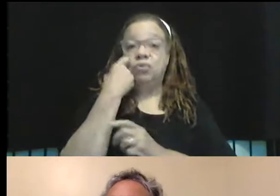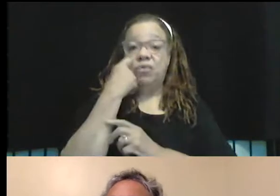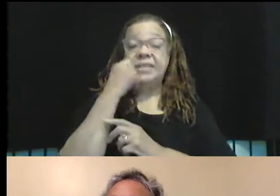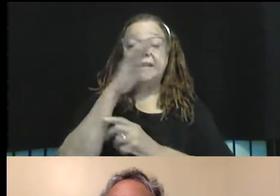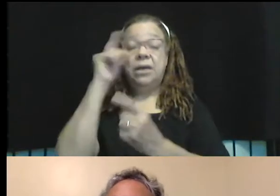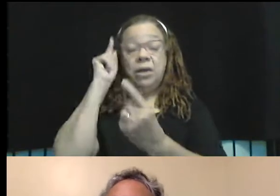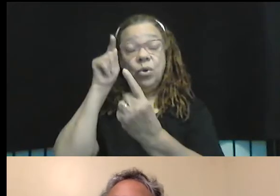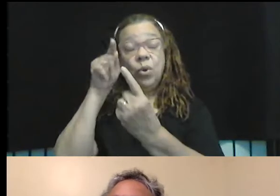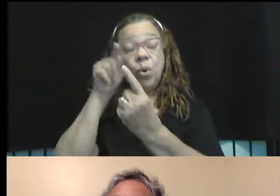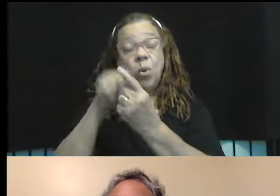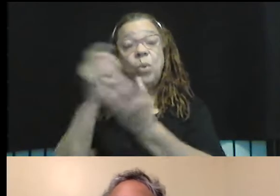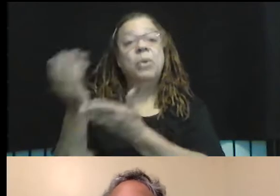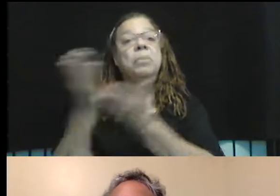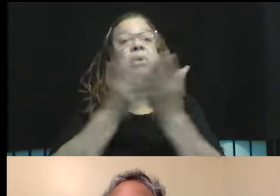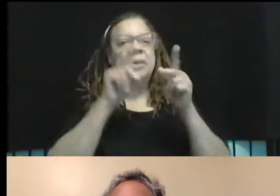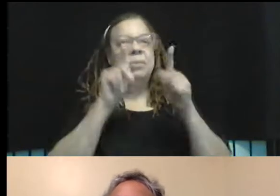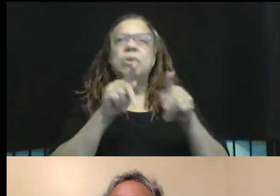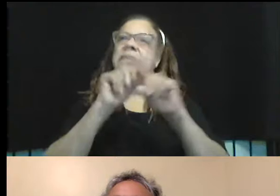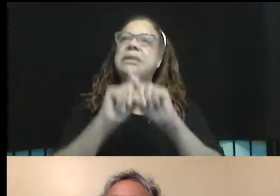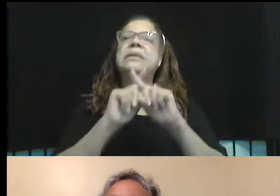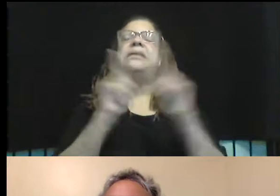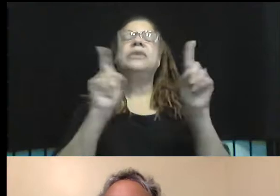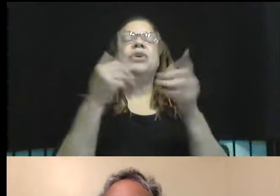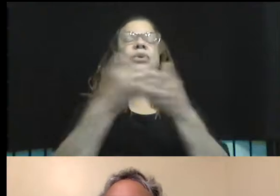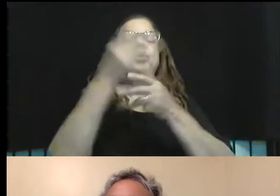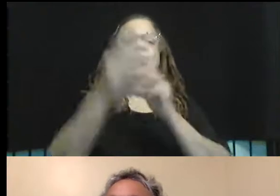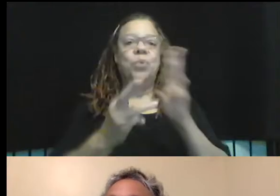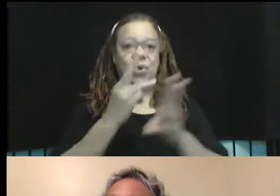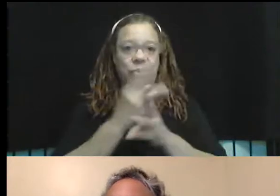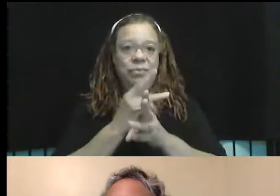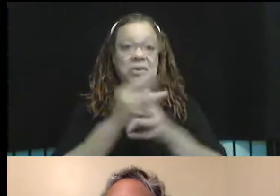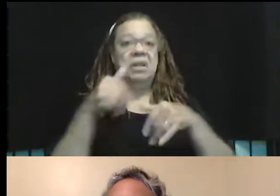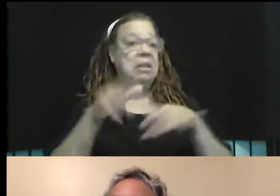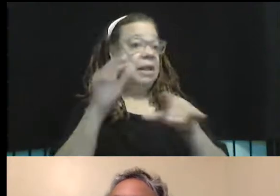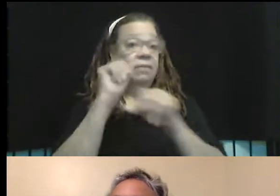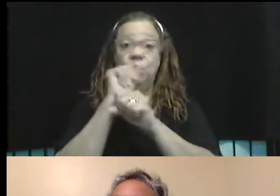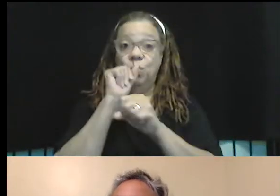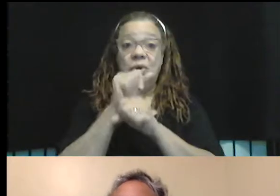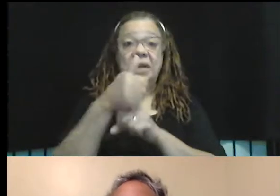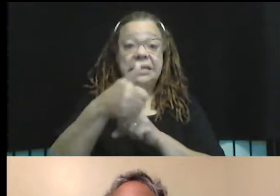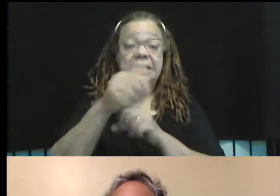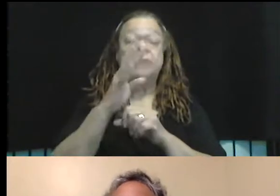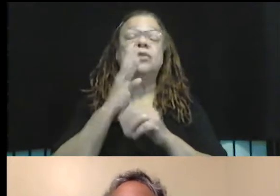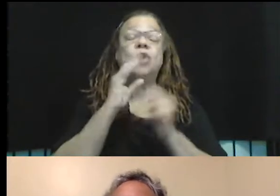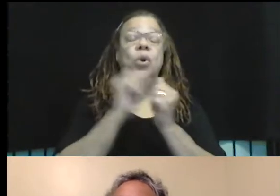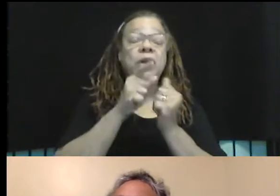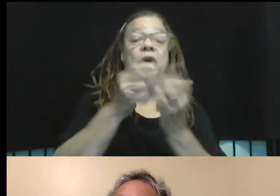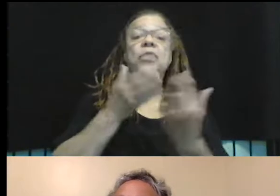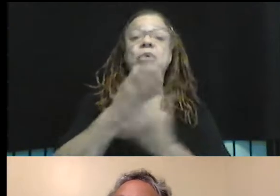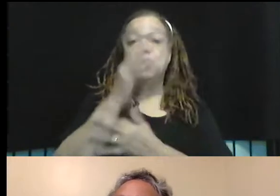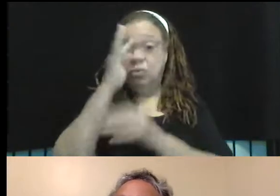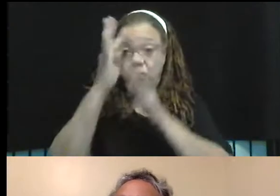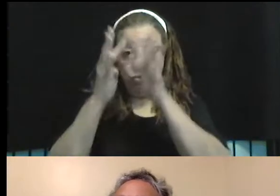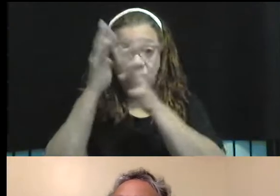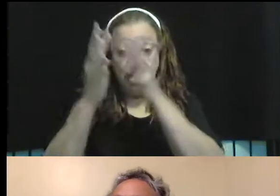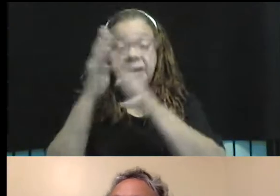has been to bring the viewer into a different world. She lets the work speak to her through the creative process and lets her